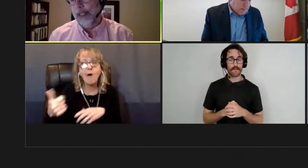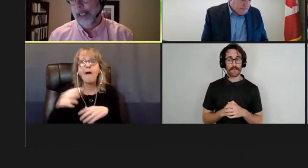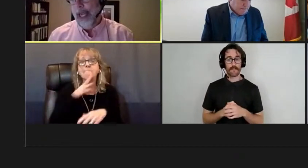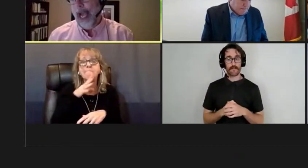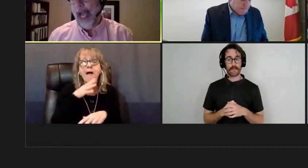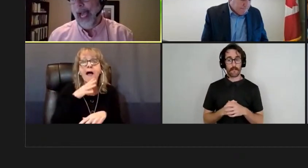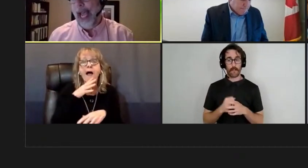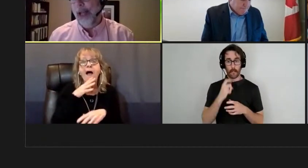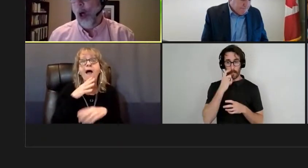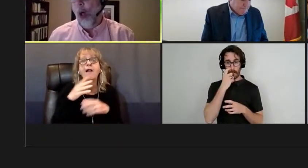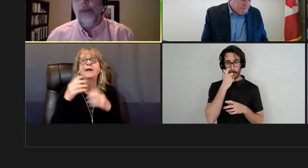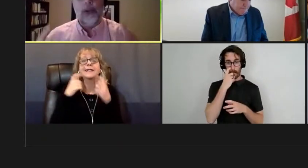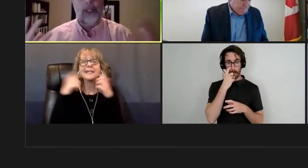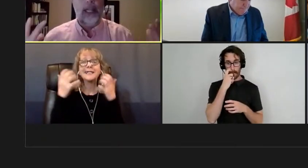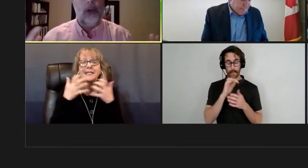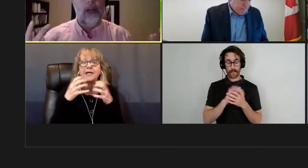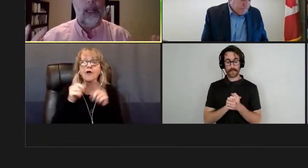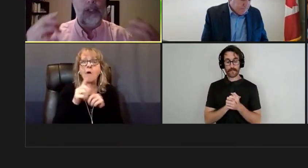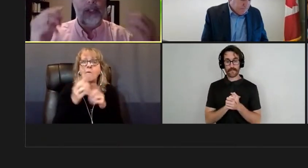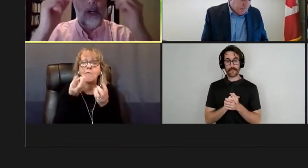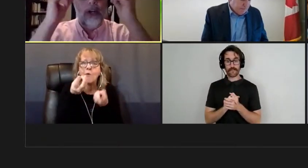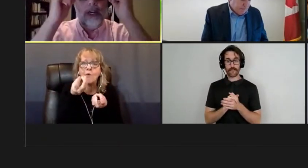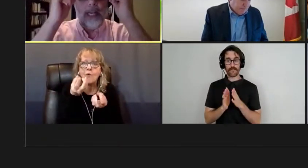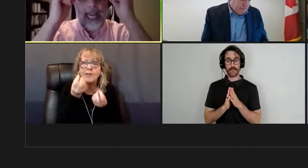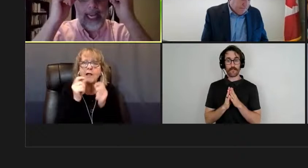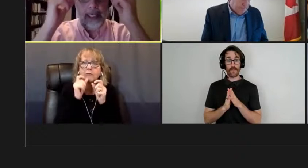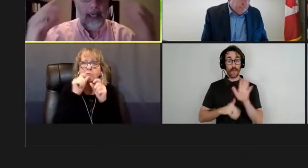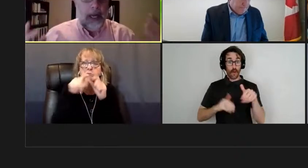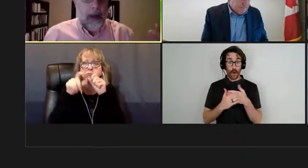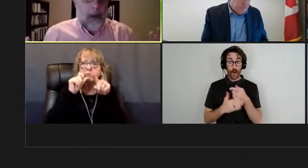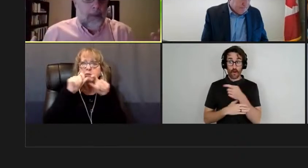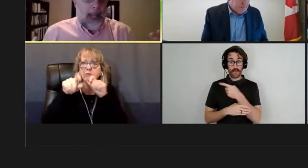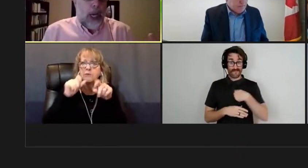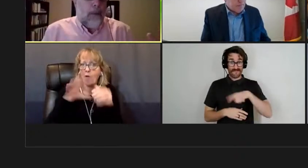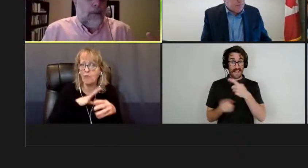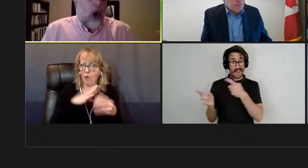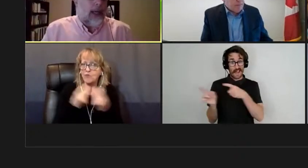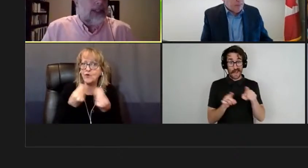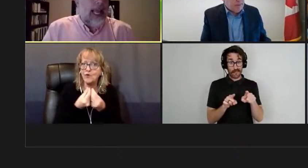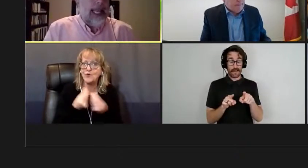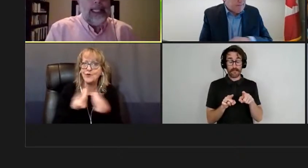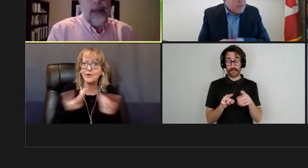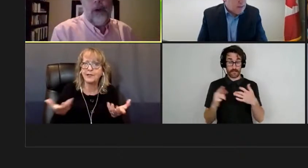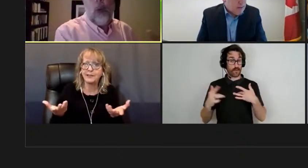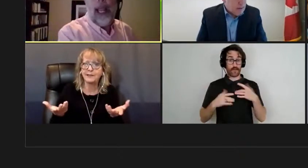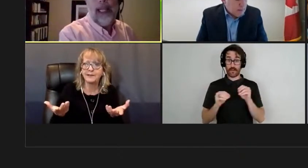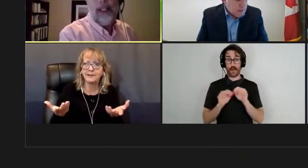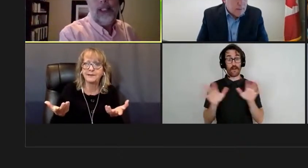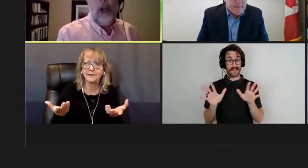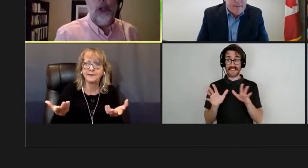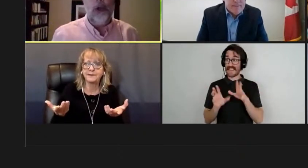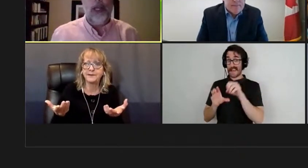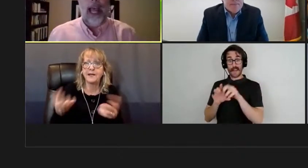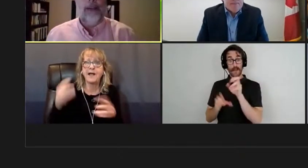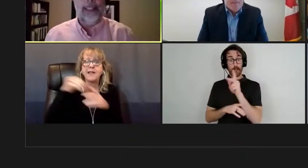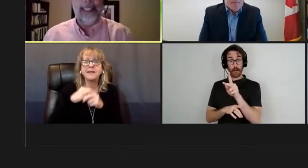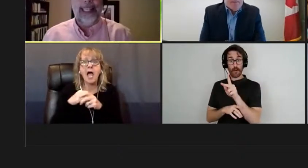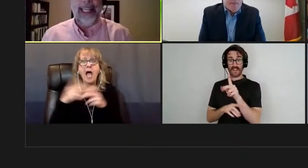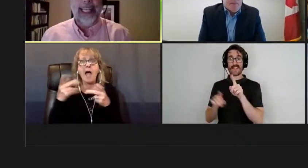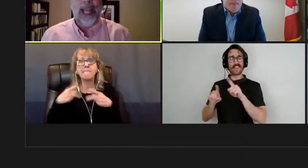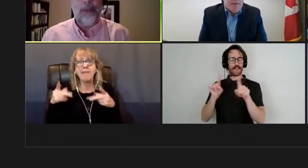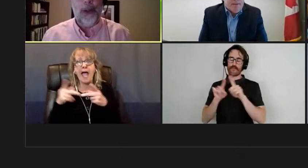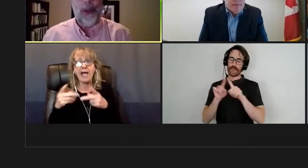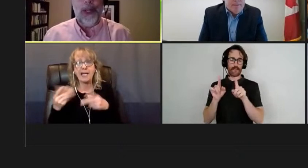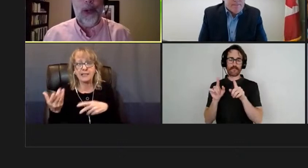droplets. And all of those things are a concern in a park setting in different ways. You know, you can have, as I said,